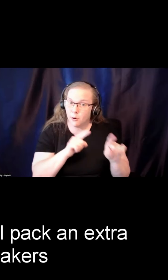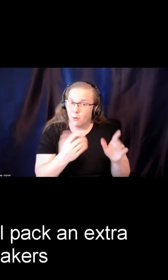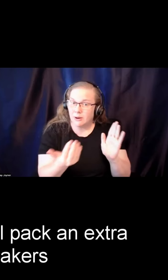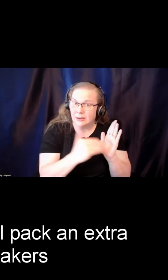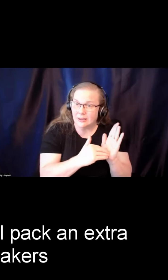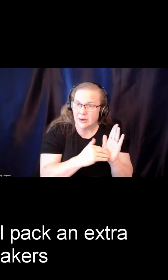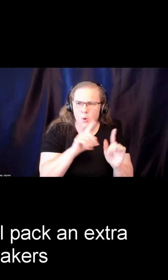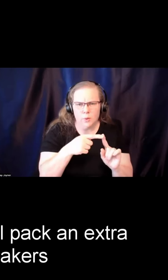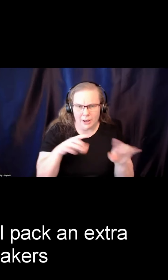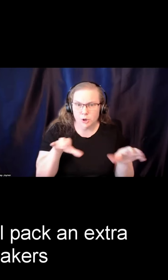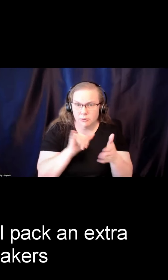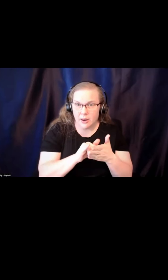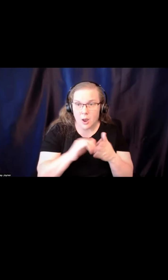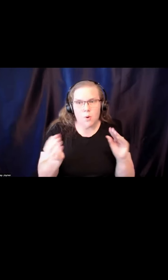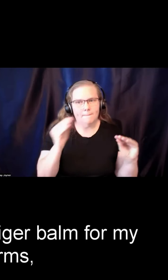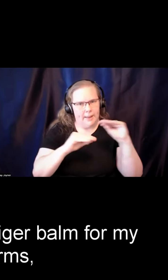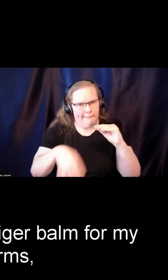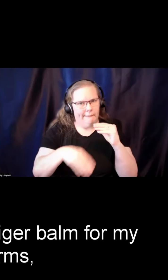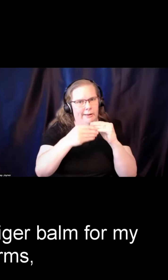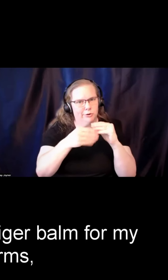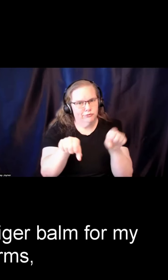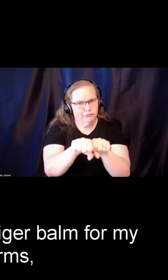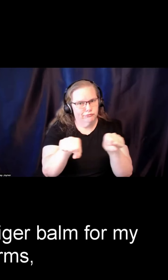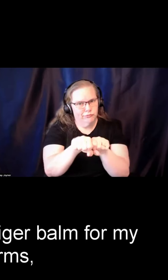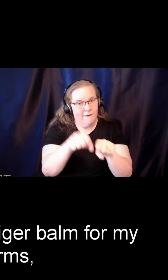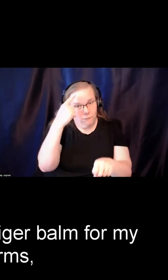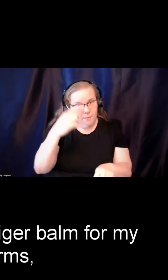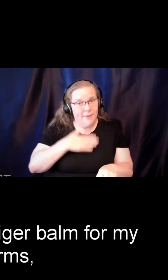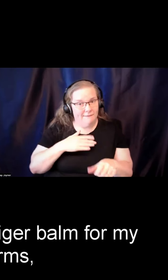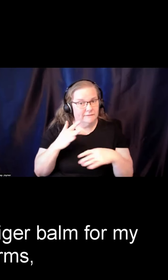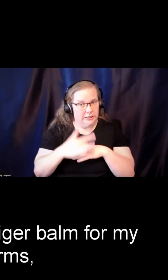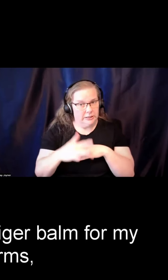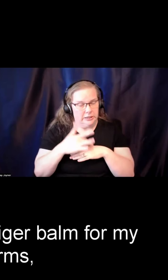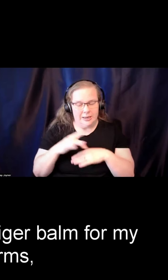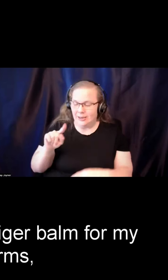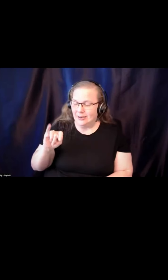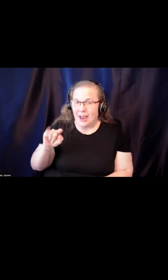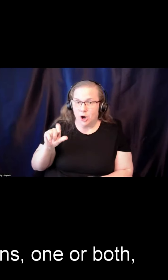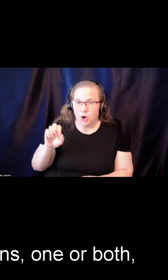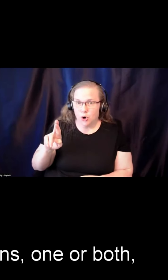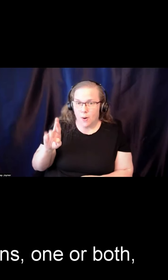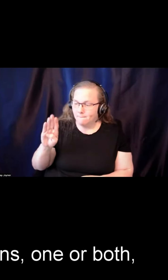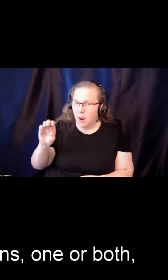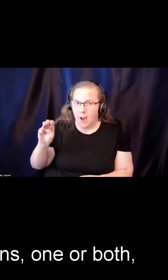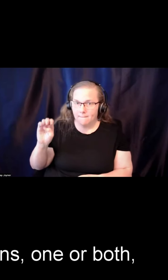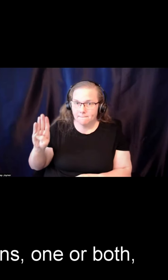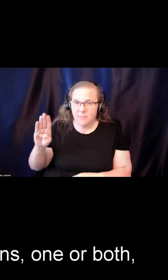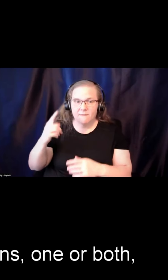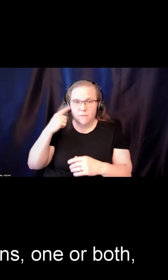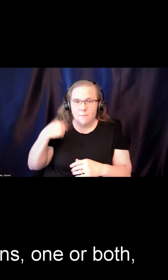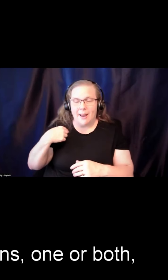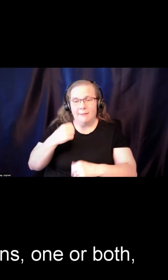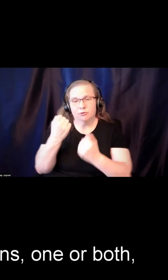will pack an extra pair of sneakers for my sodden feet, tiger balm for my aching arms, and hope that my